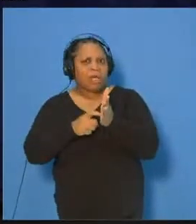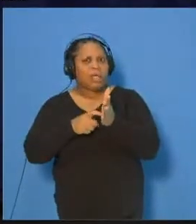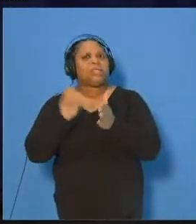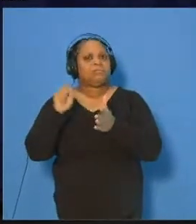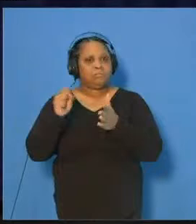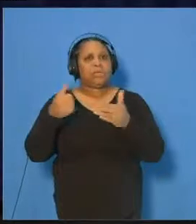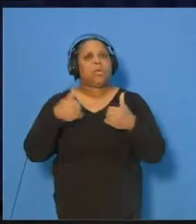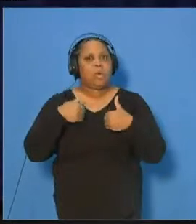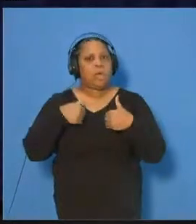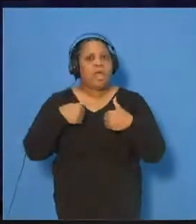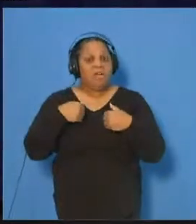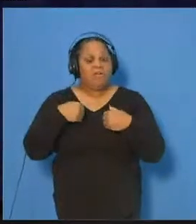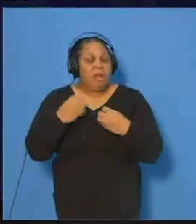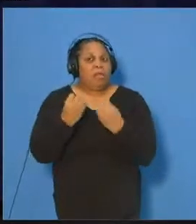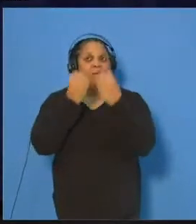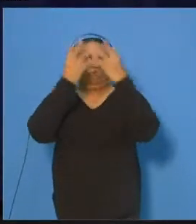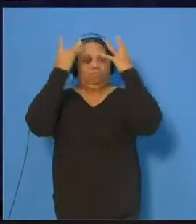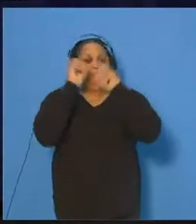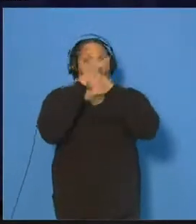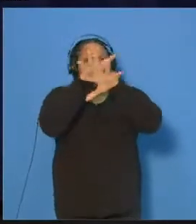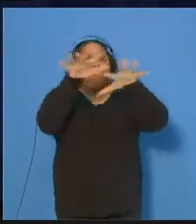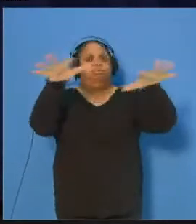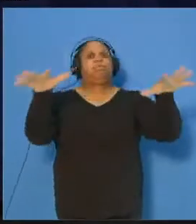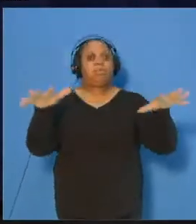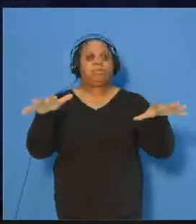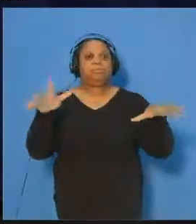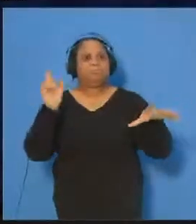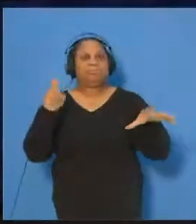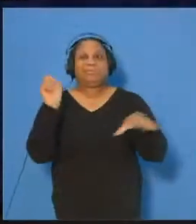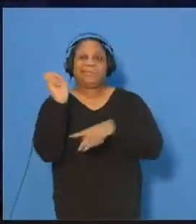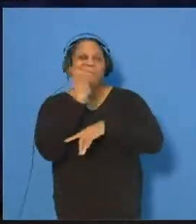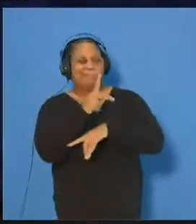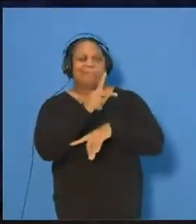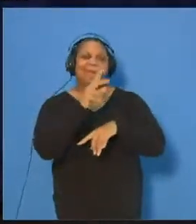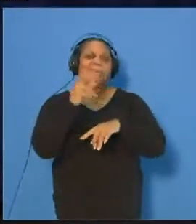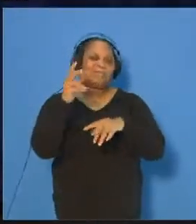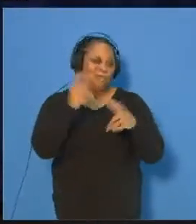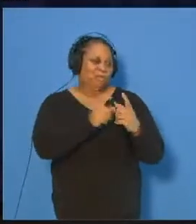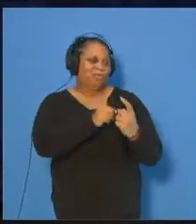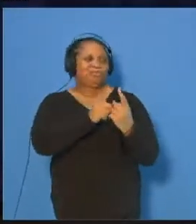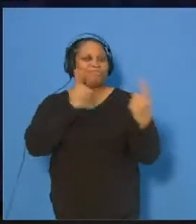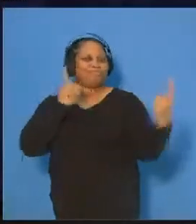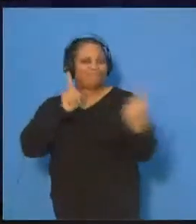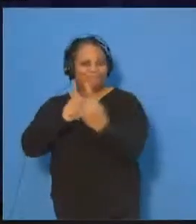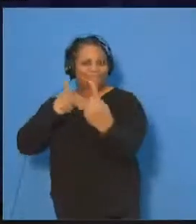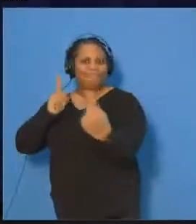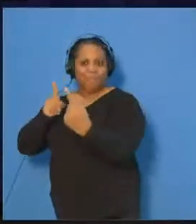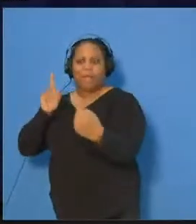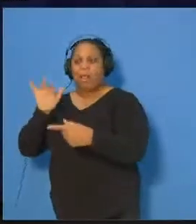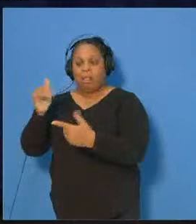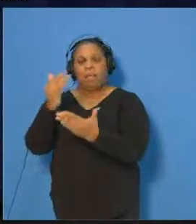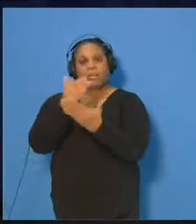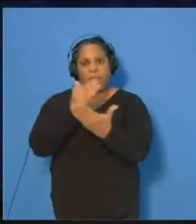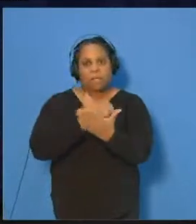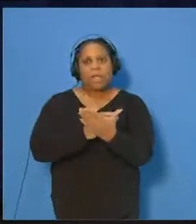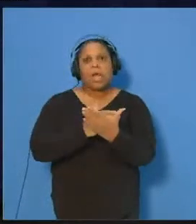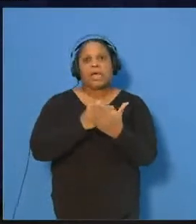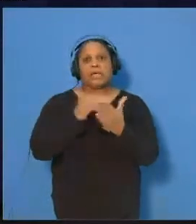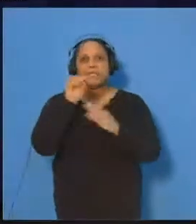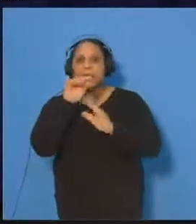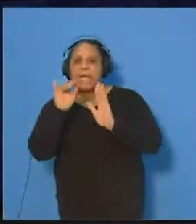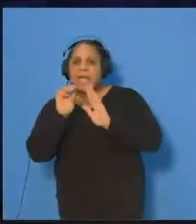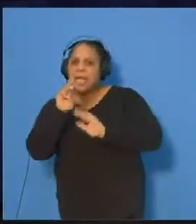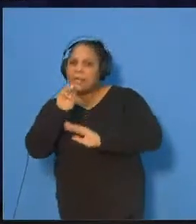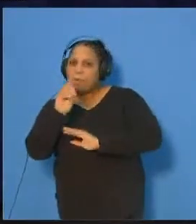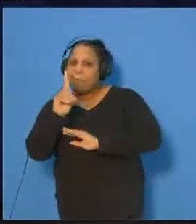do have another flare up and another outbreak, we might have to go back to where we are. And that was some of the things that was outlined in the modeling, that if you